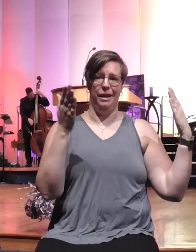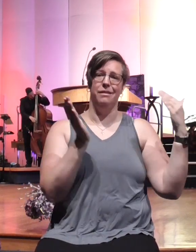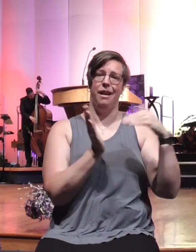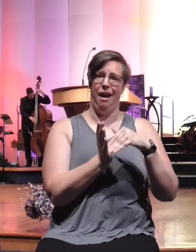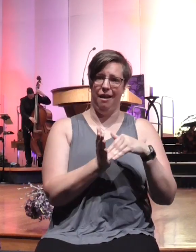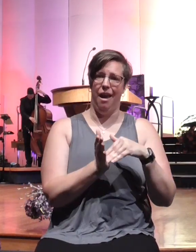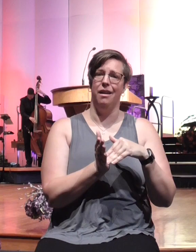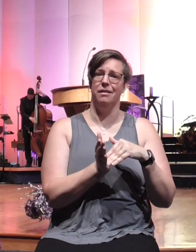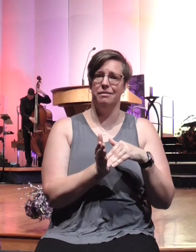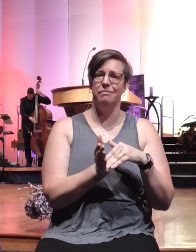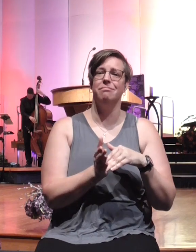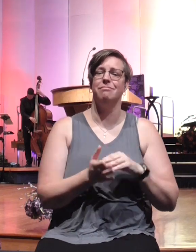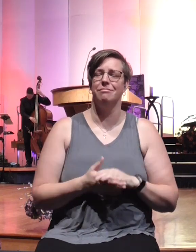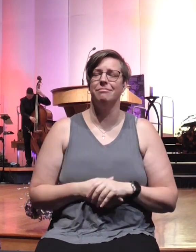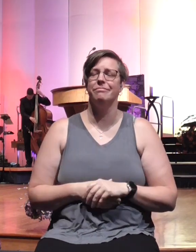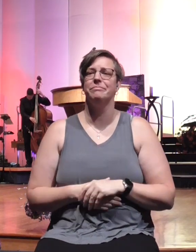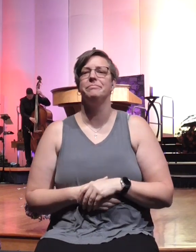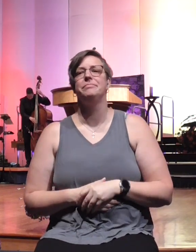opening again.